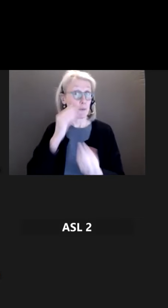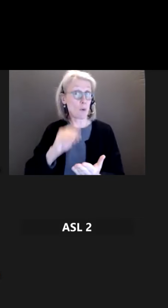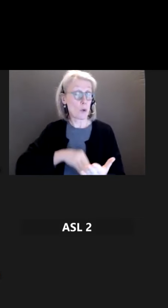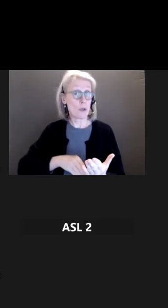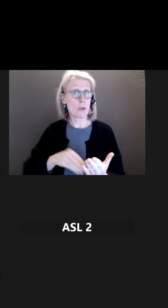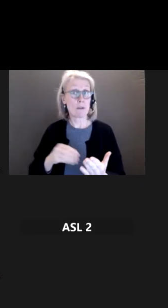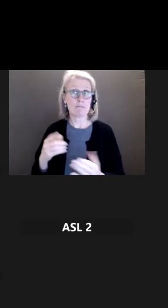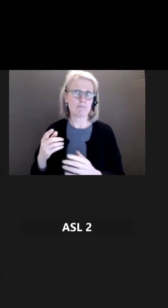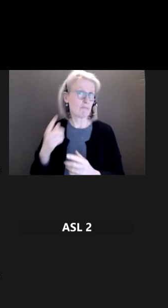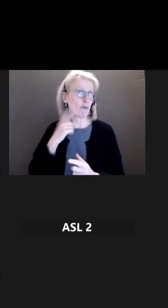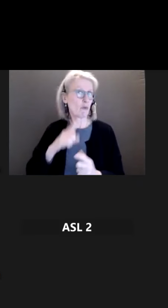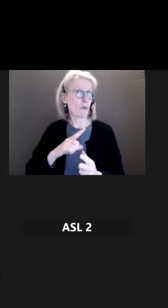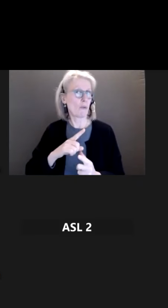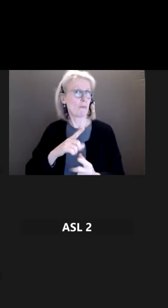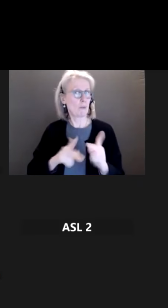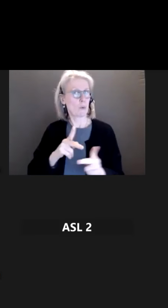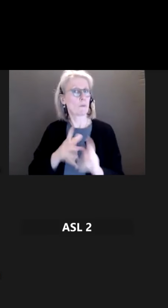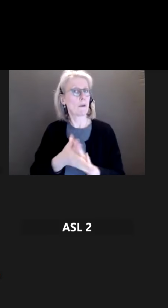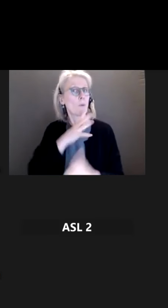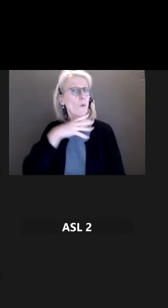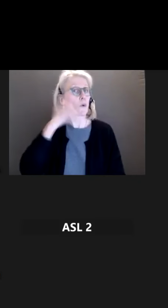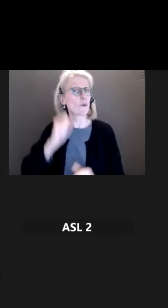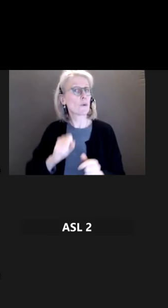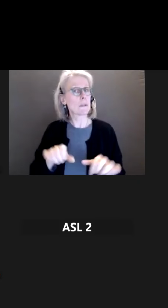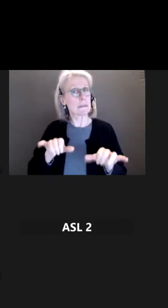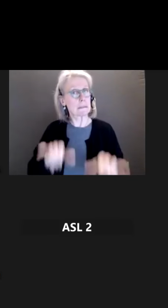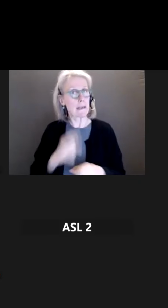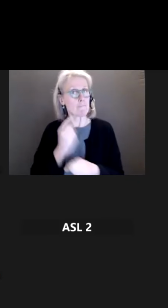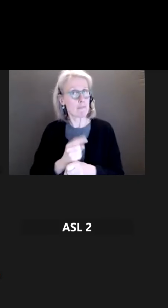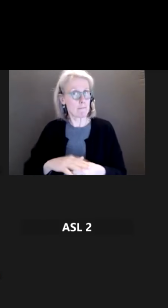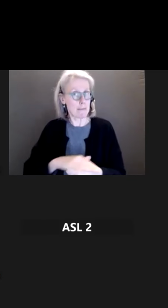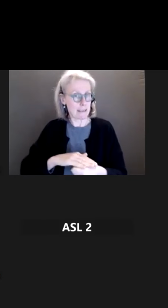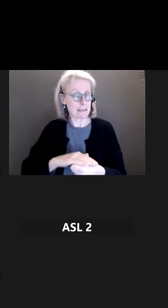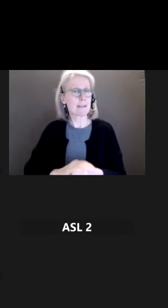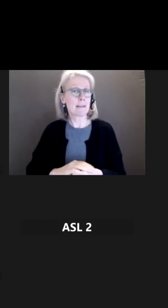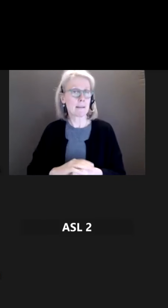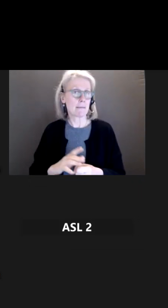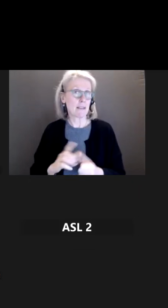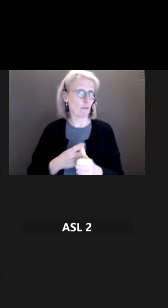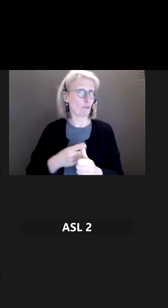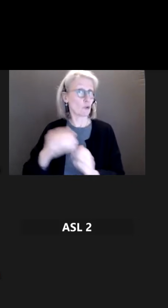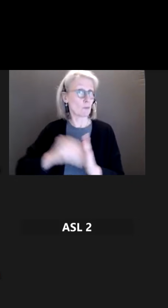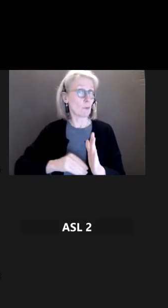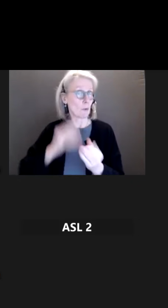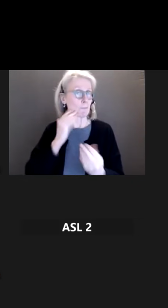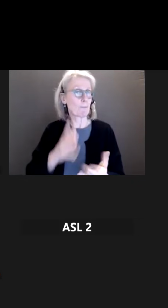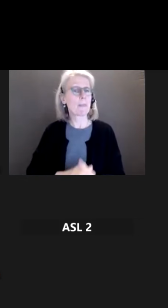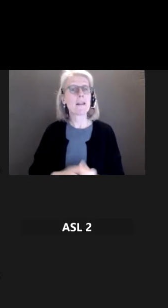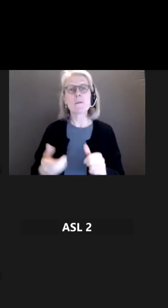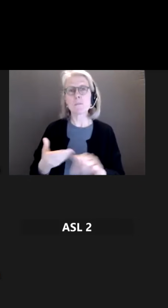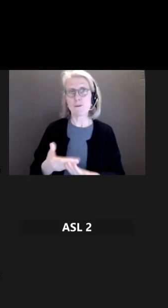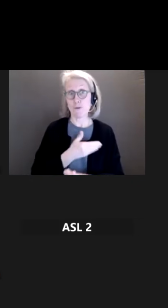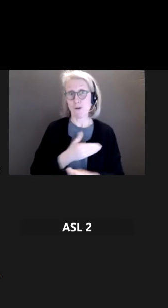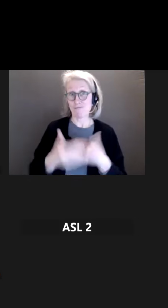series about aging in the right place. So before I kick things off, I'm going to cover some background and context